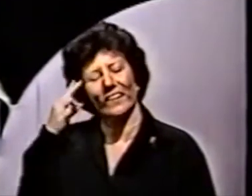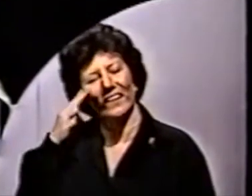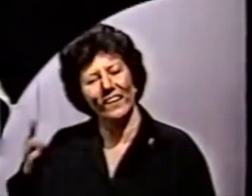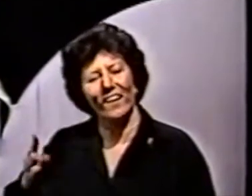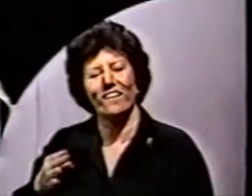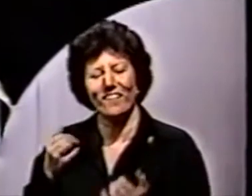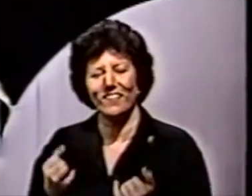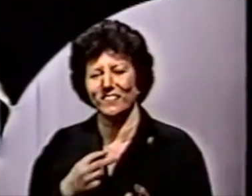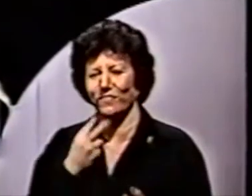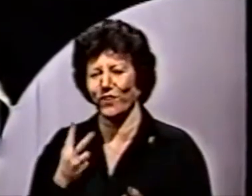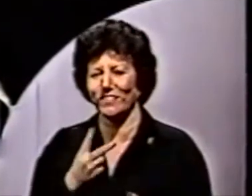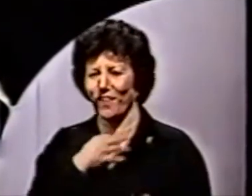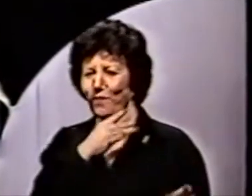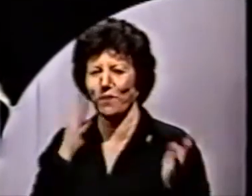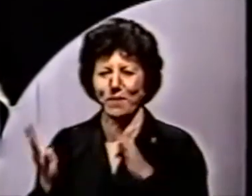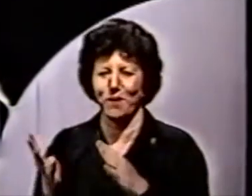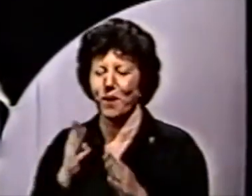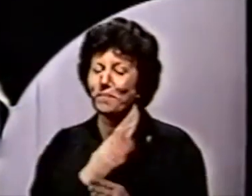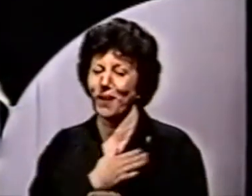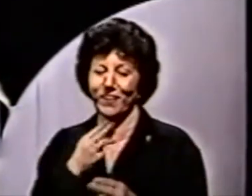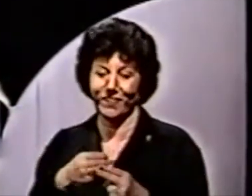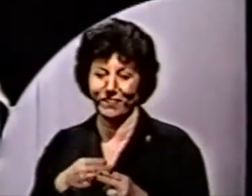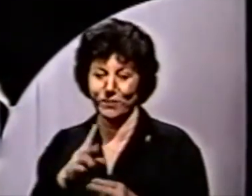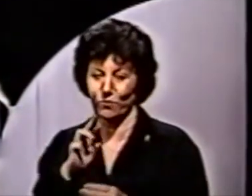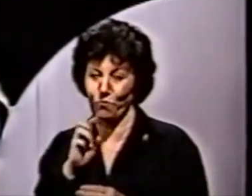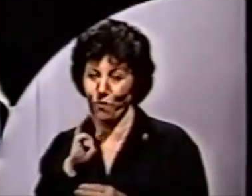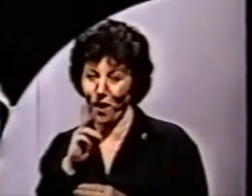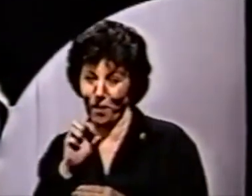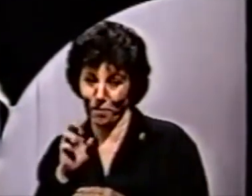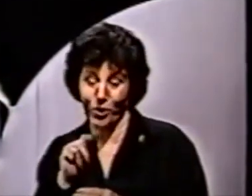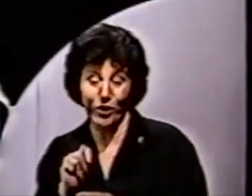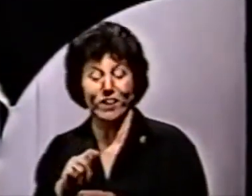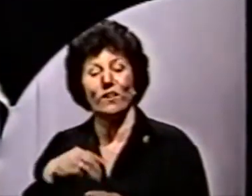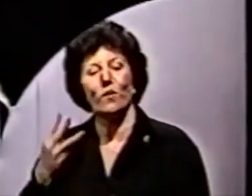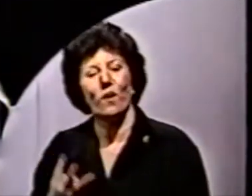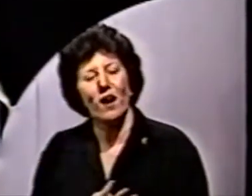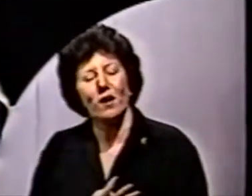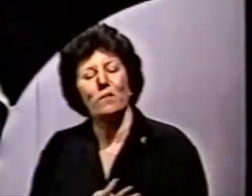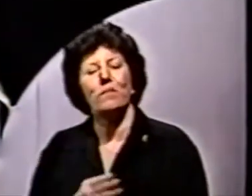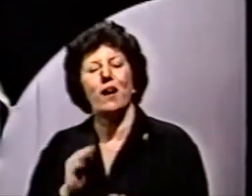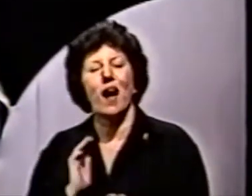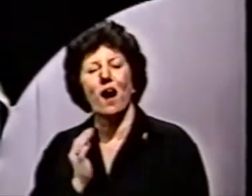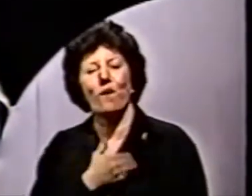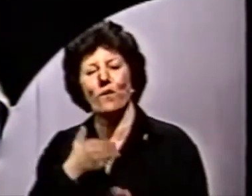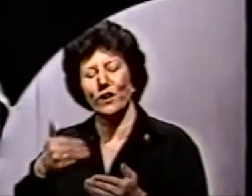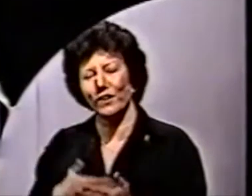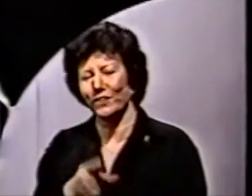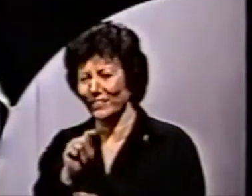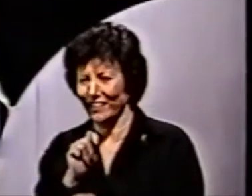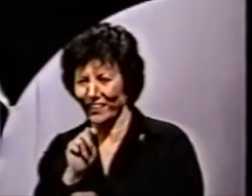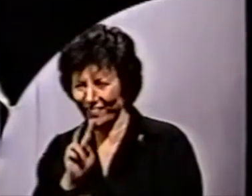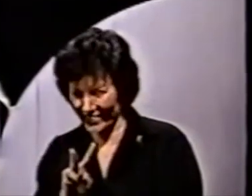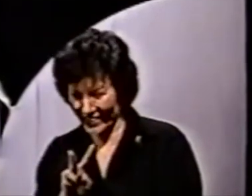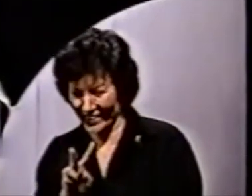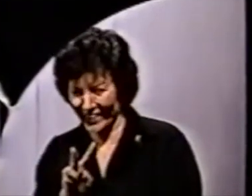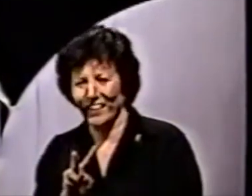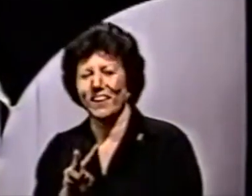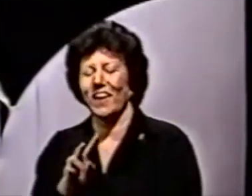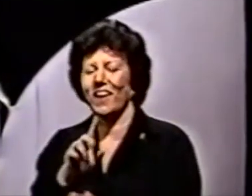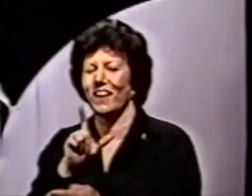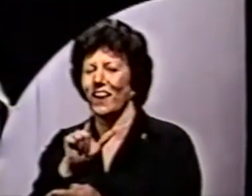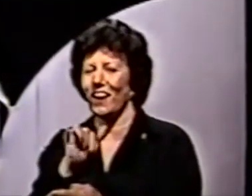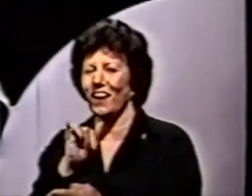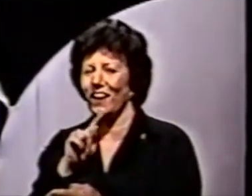Hello, this is Voices of the Rainbow. I'm Robert Reincke. I'd like to welcome our new affiliate in Boulder. We're now in Denver,